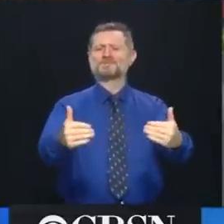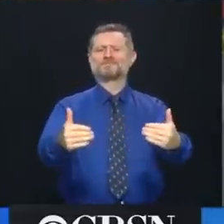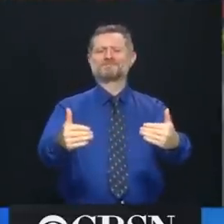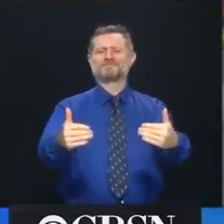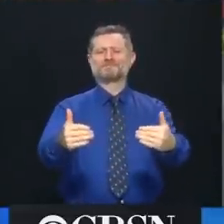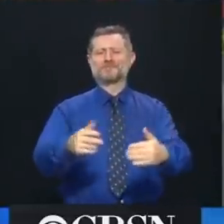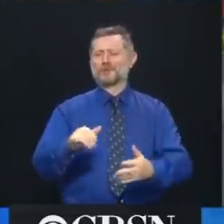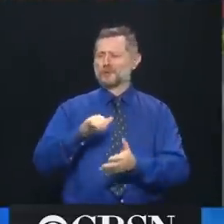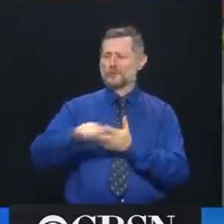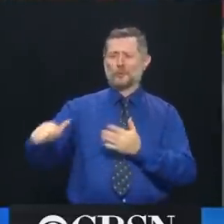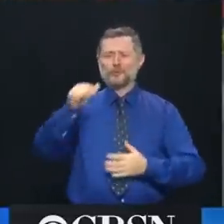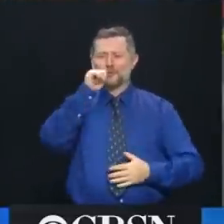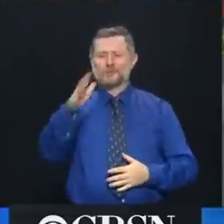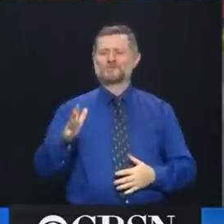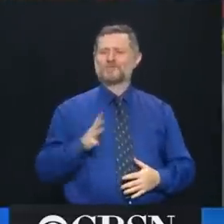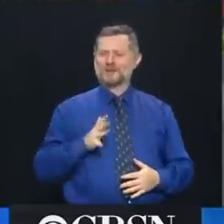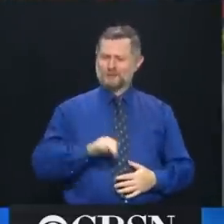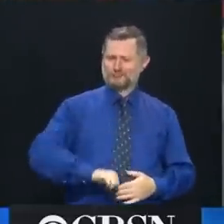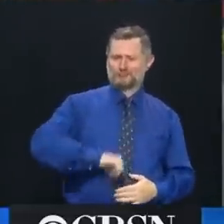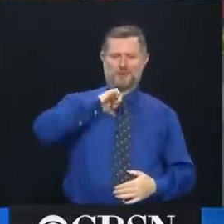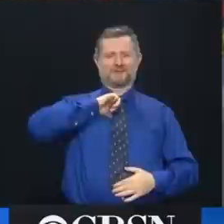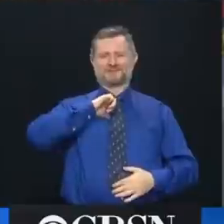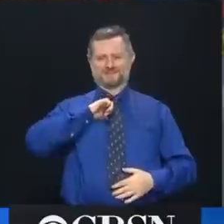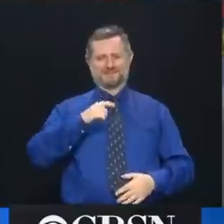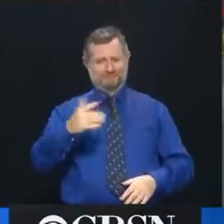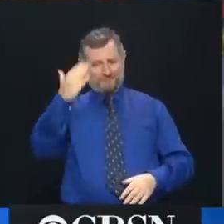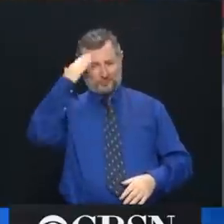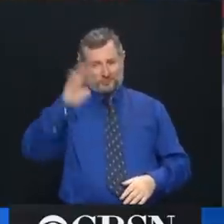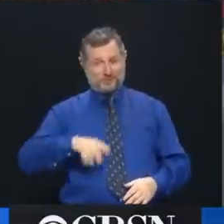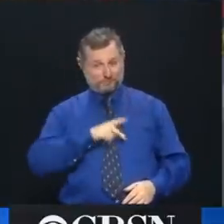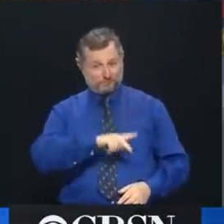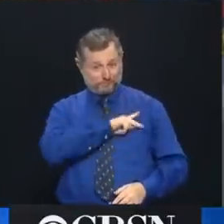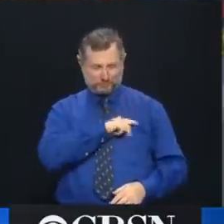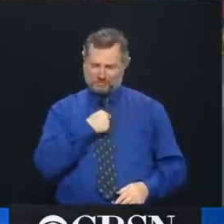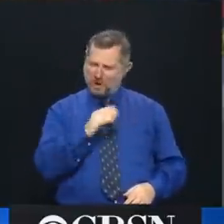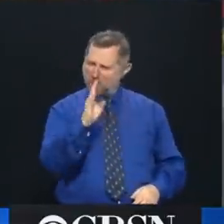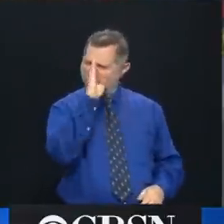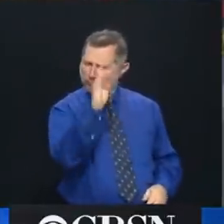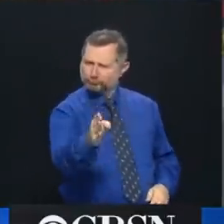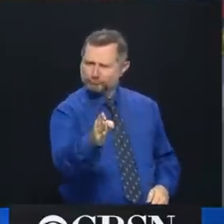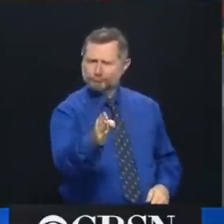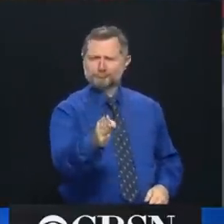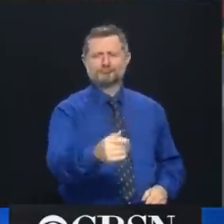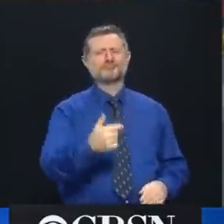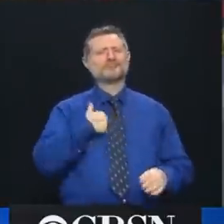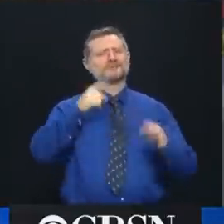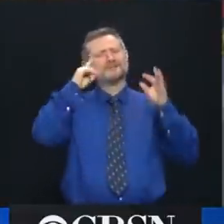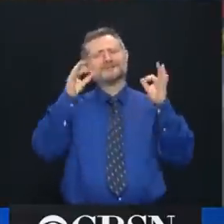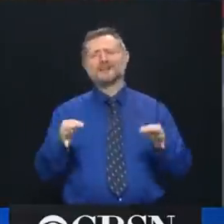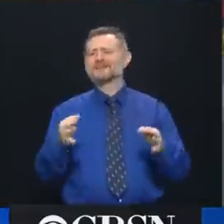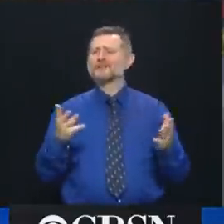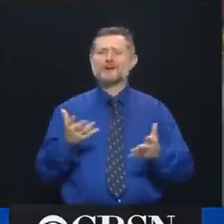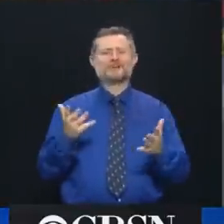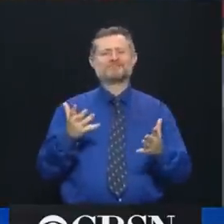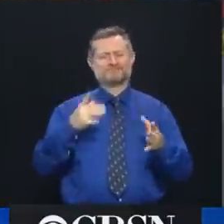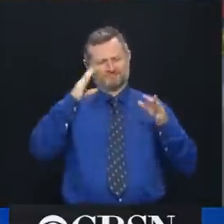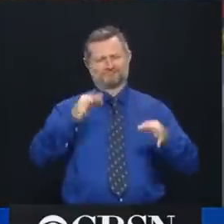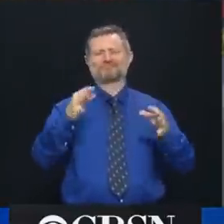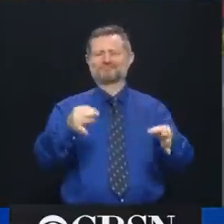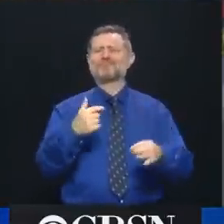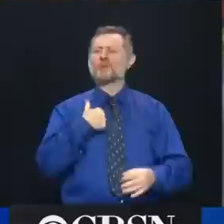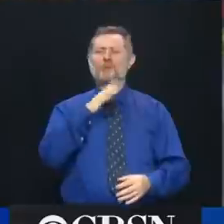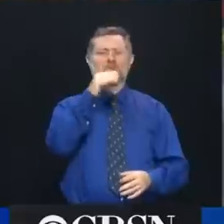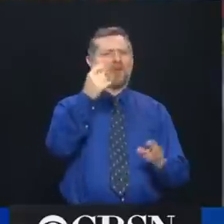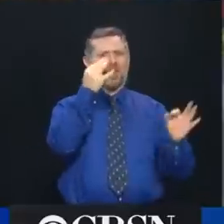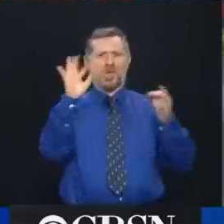proud you'll find me to be direct straight talking and decisive i will not be deterred